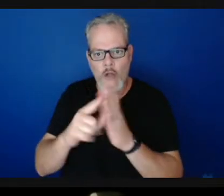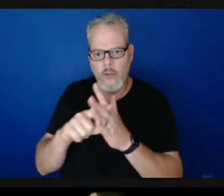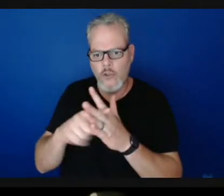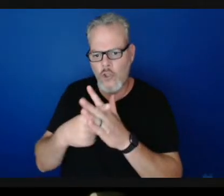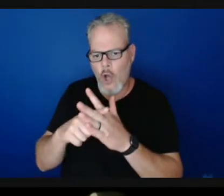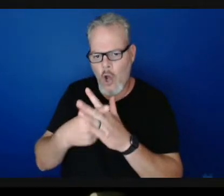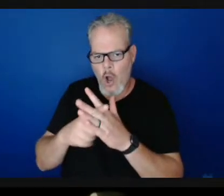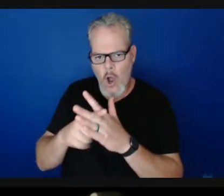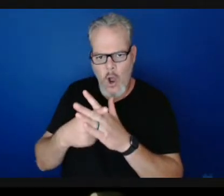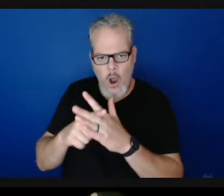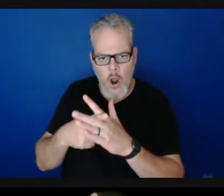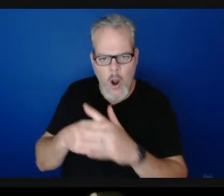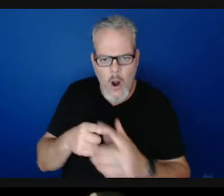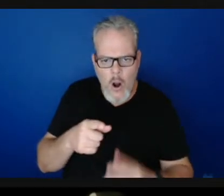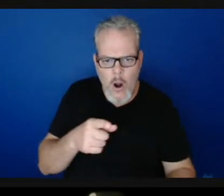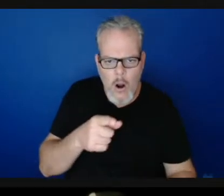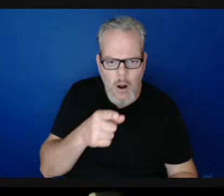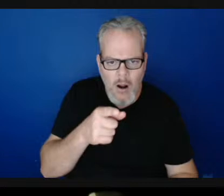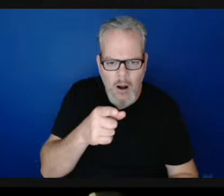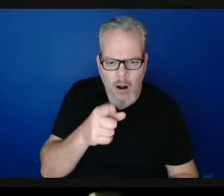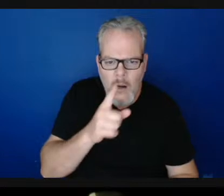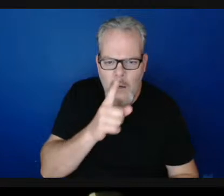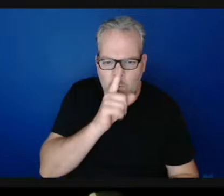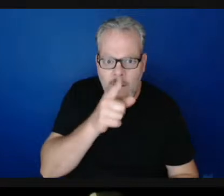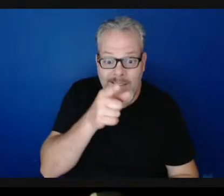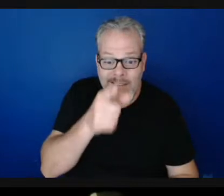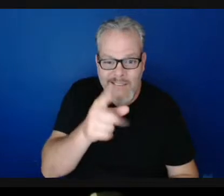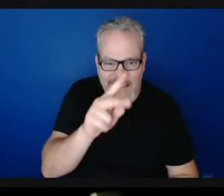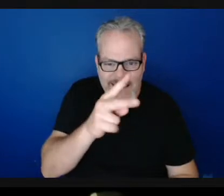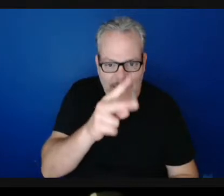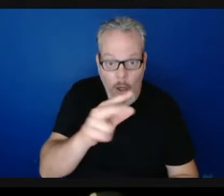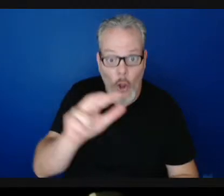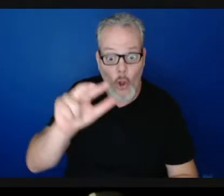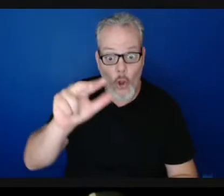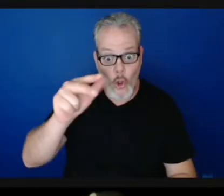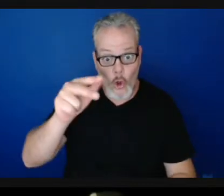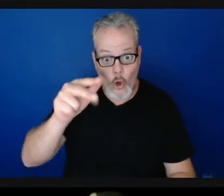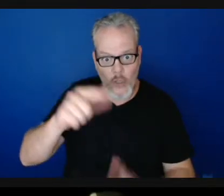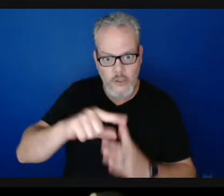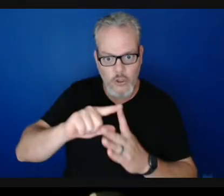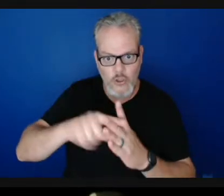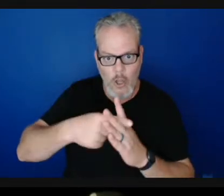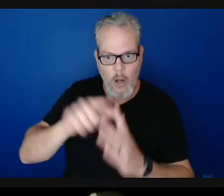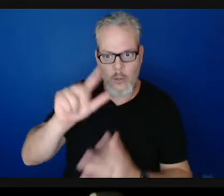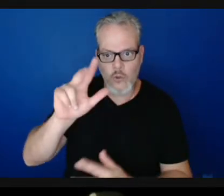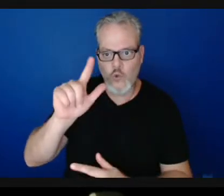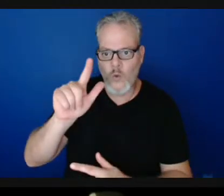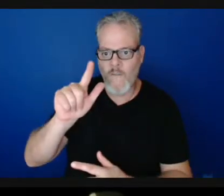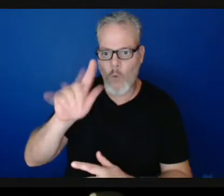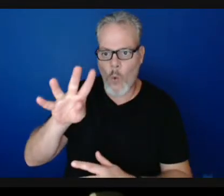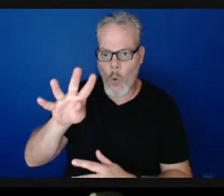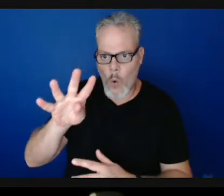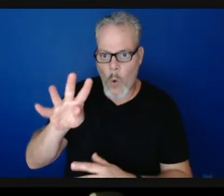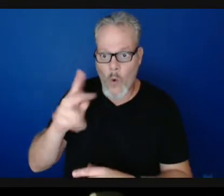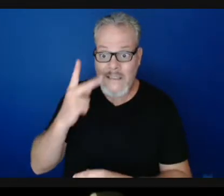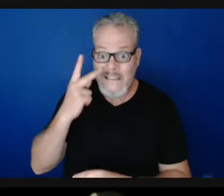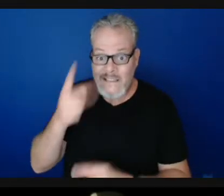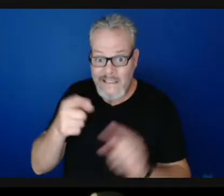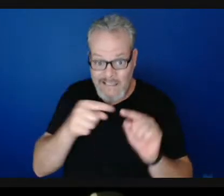in here, let's see, I think there's a second phase might have been actually in here, right? And the third phase beginning here, we do see that